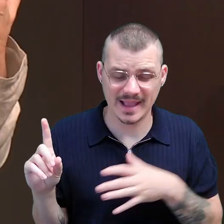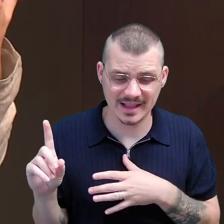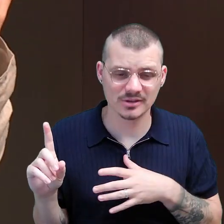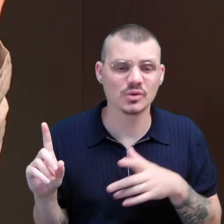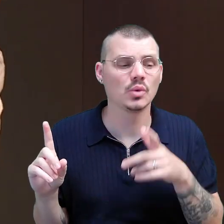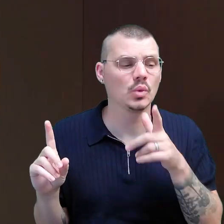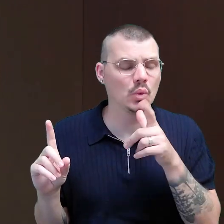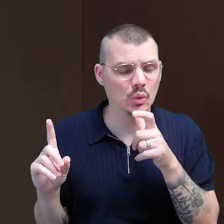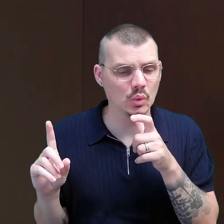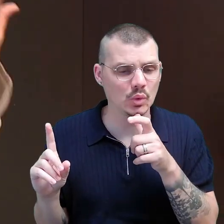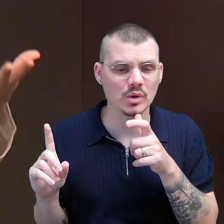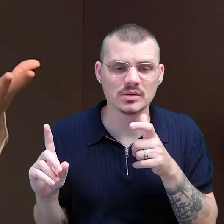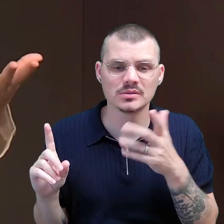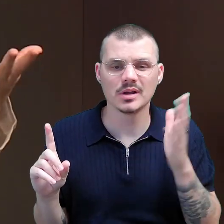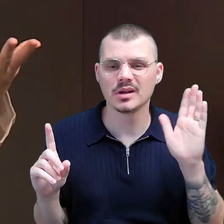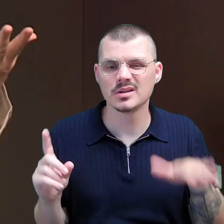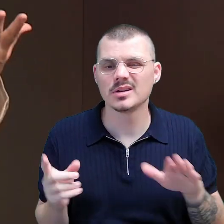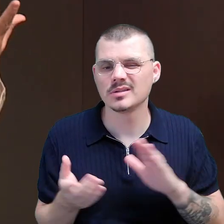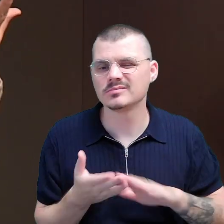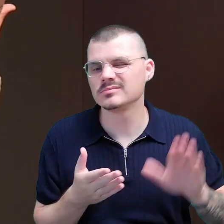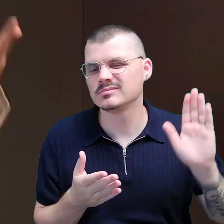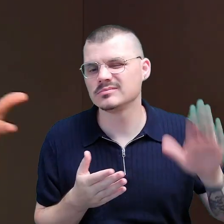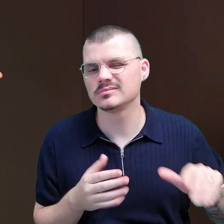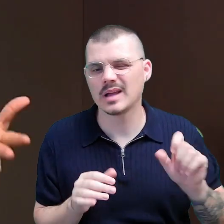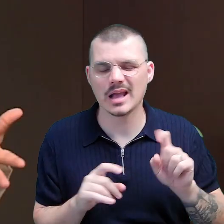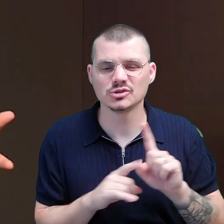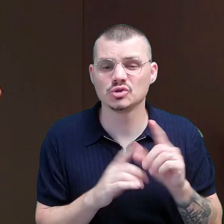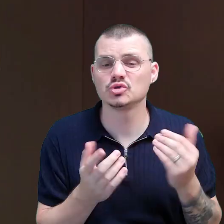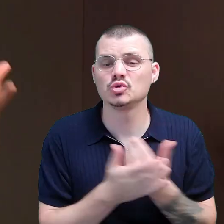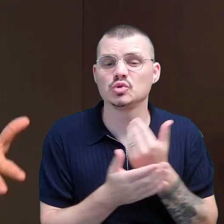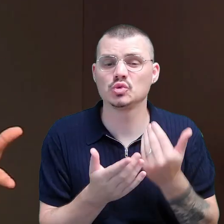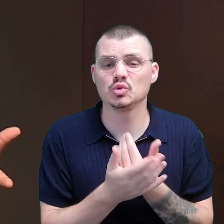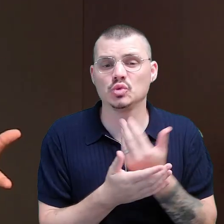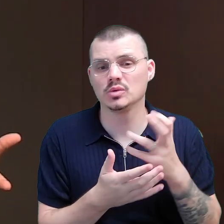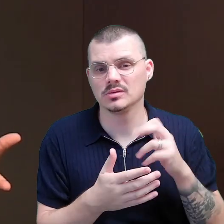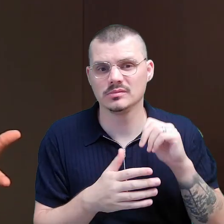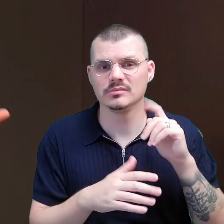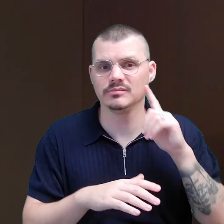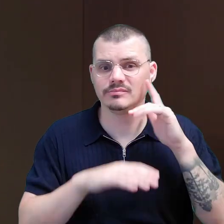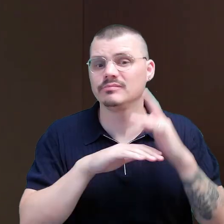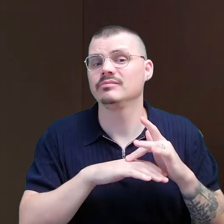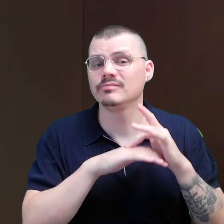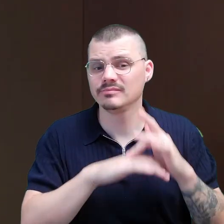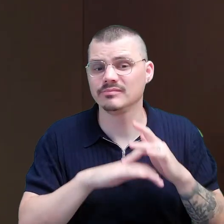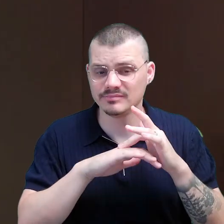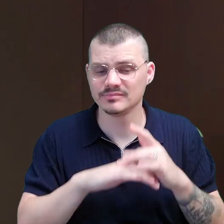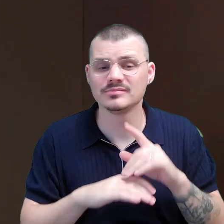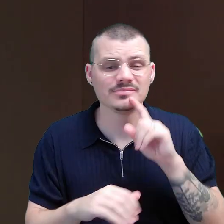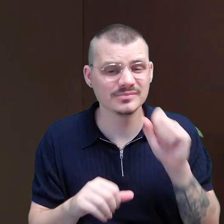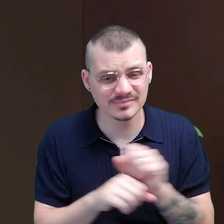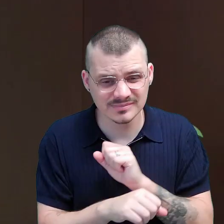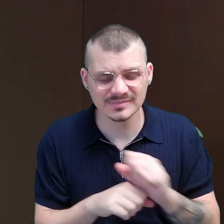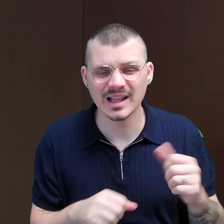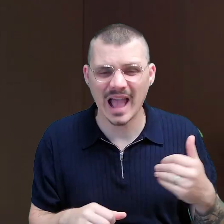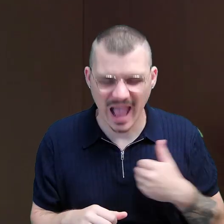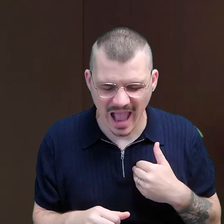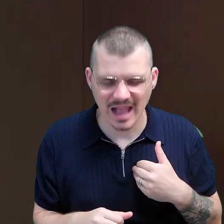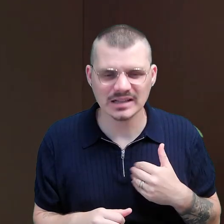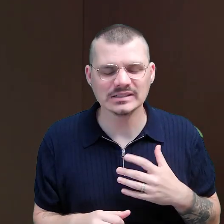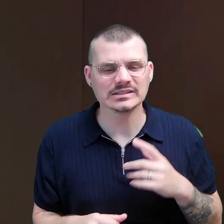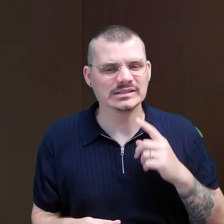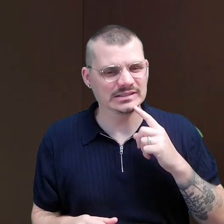who'd been dismissed as new onset perversion, in fact had a